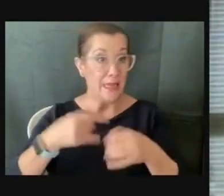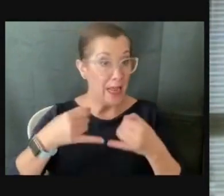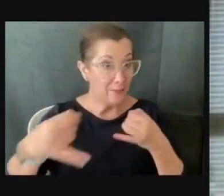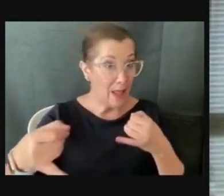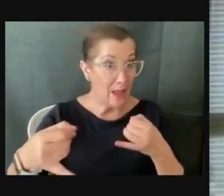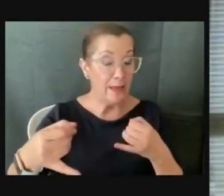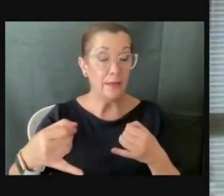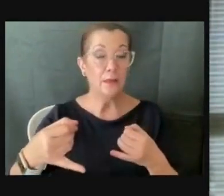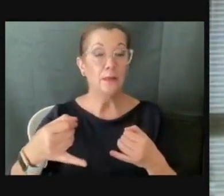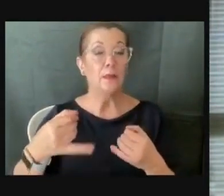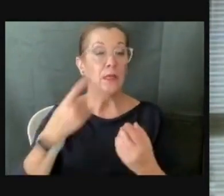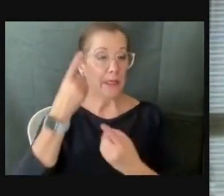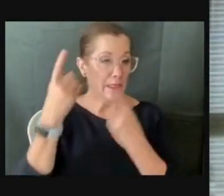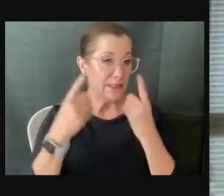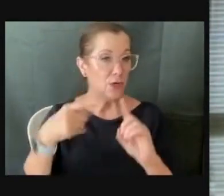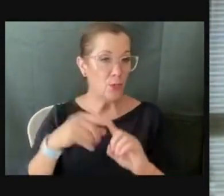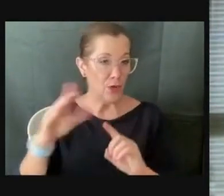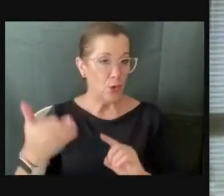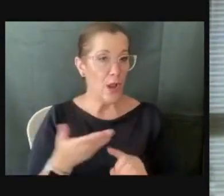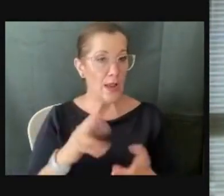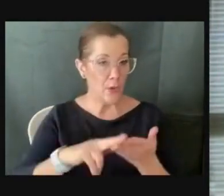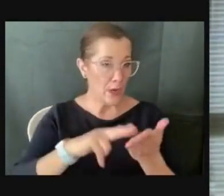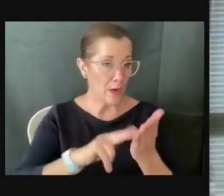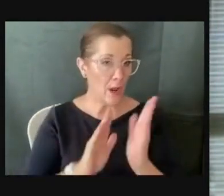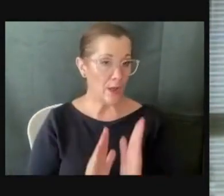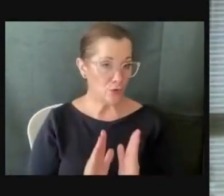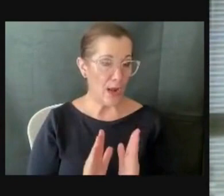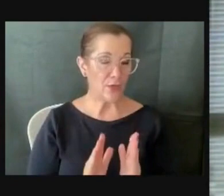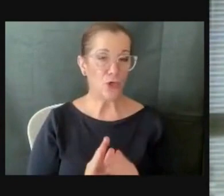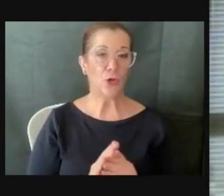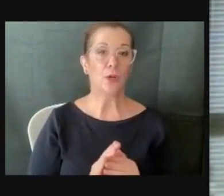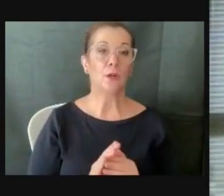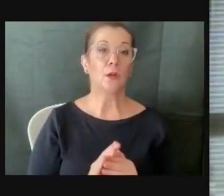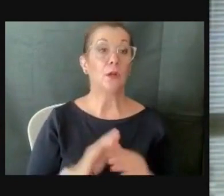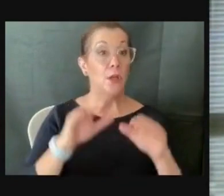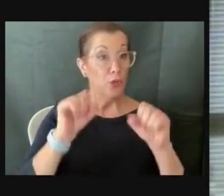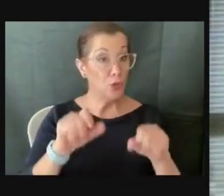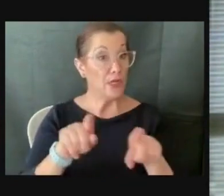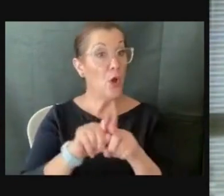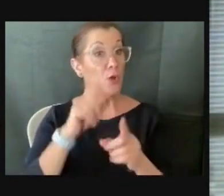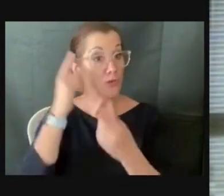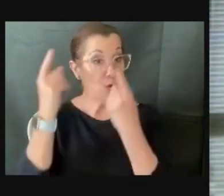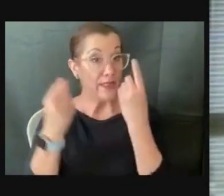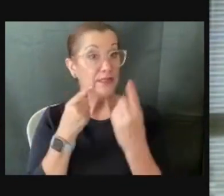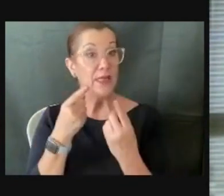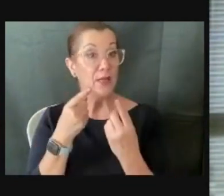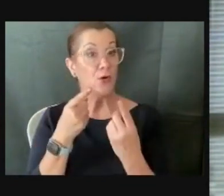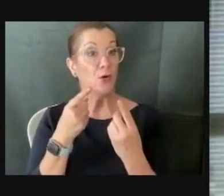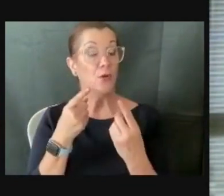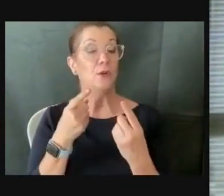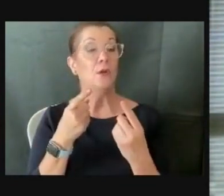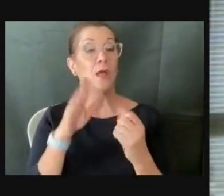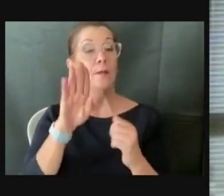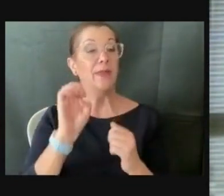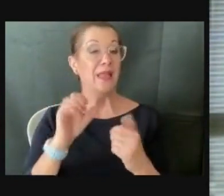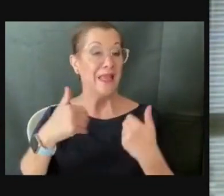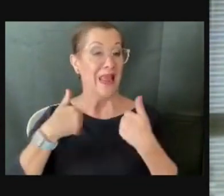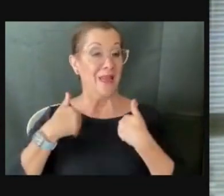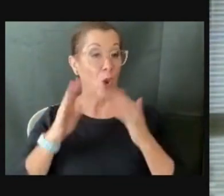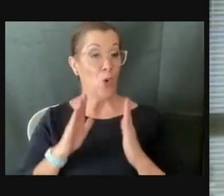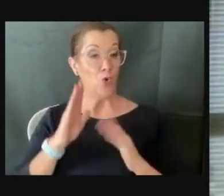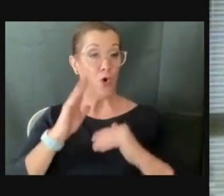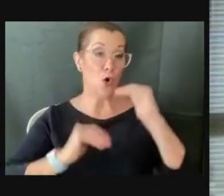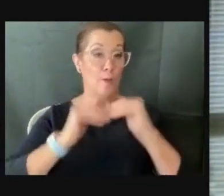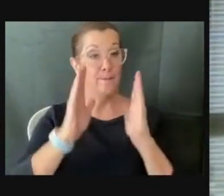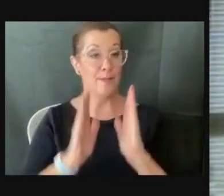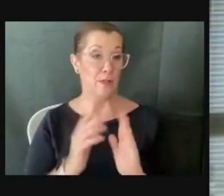to consider when you hire your contractor. And you can also consider being an owner builder. So